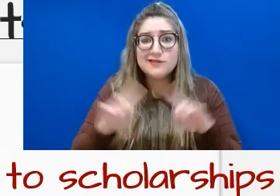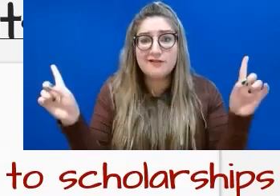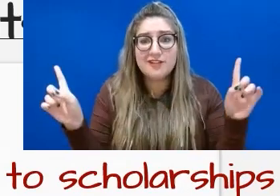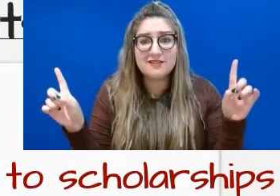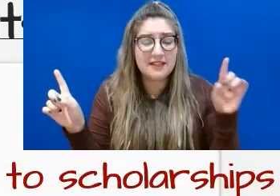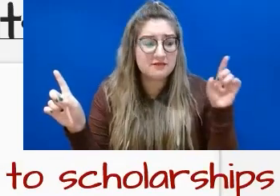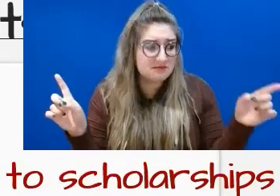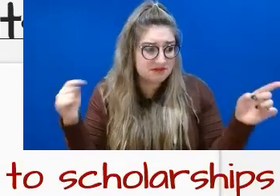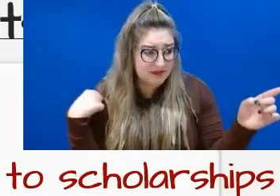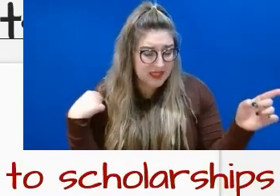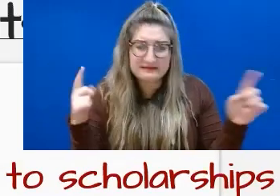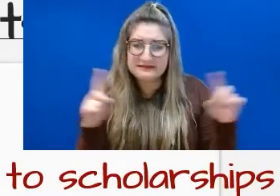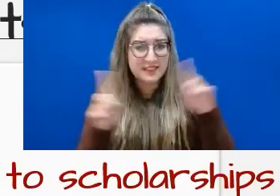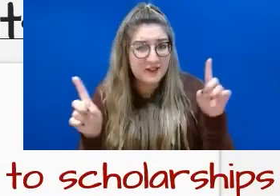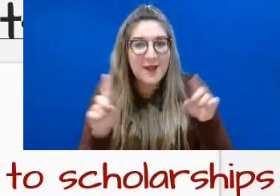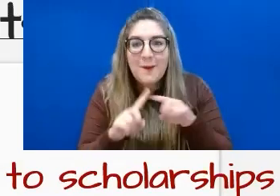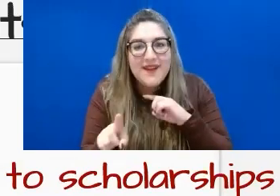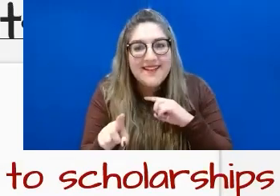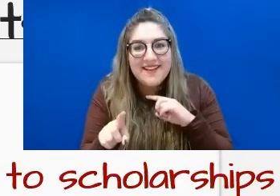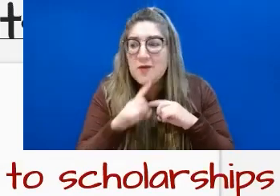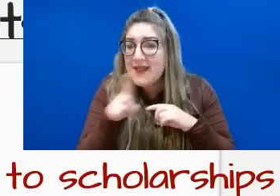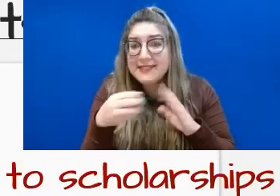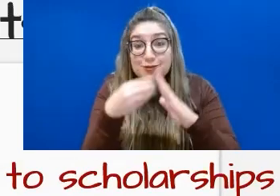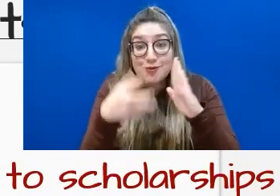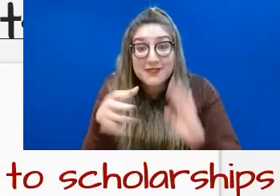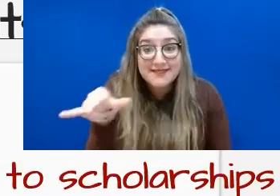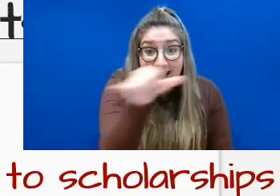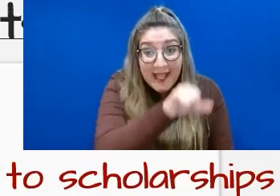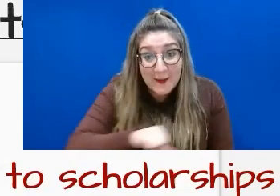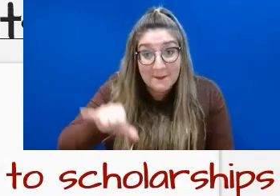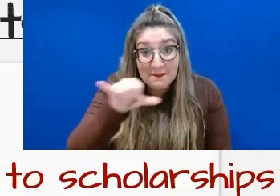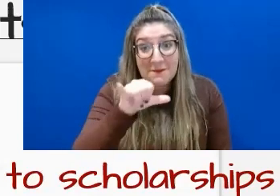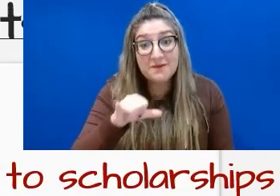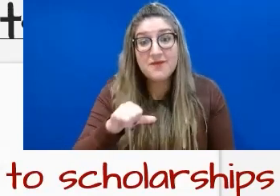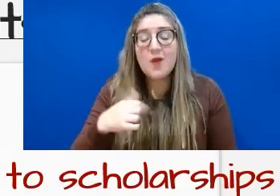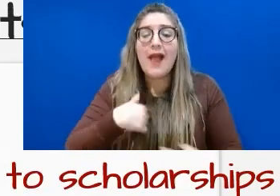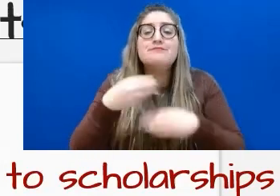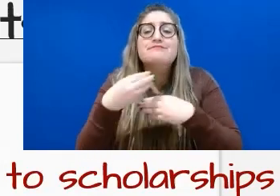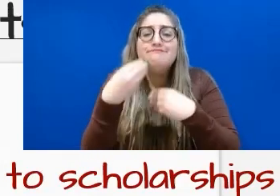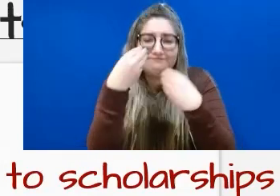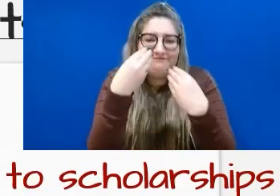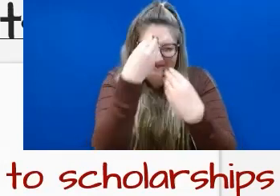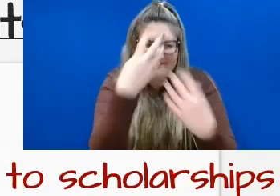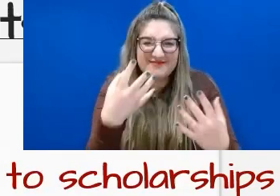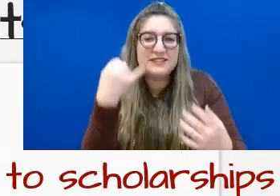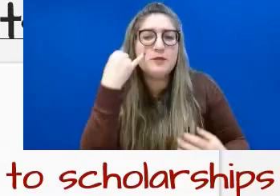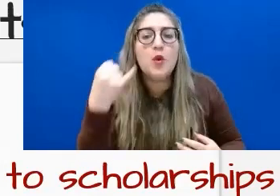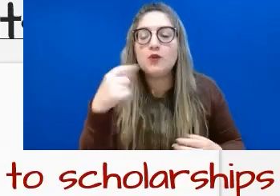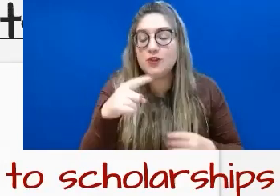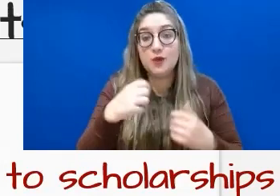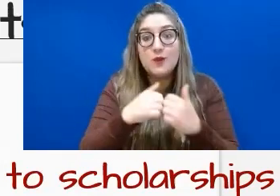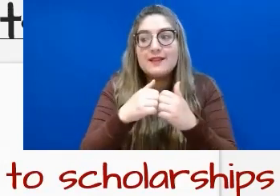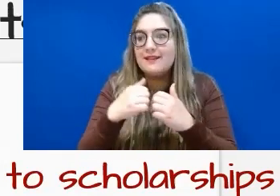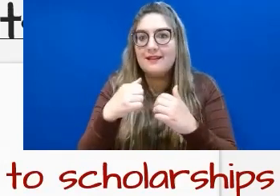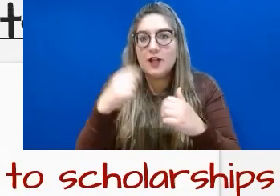else. Okay, an advice that I want to give to every one of you when you see a dreamer, especially if they come up to you and tell you, no, I'm undocumented, I don't have a work